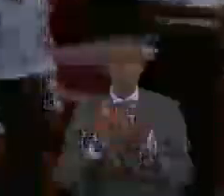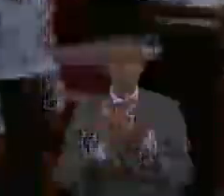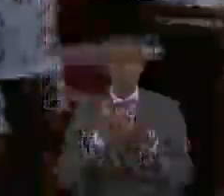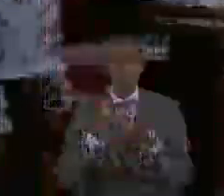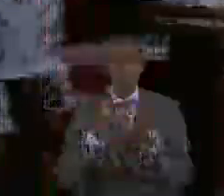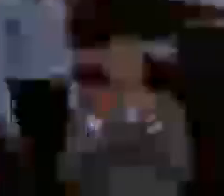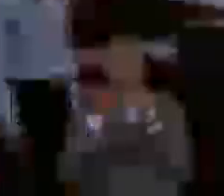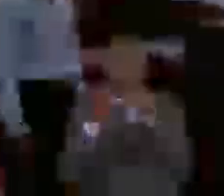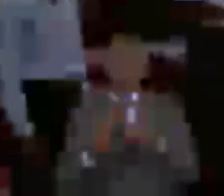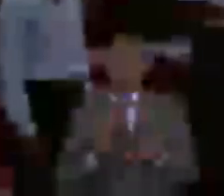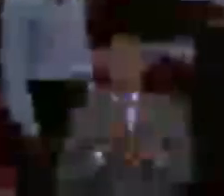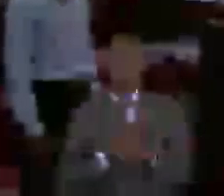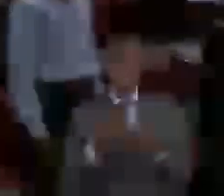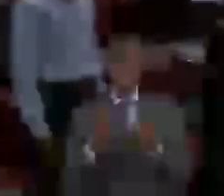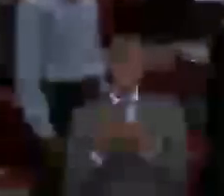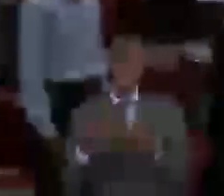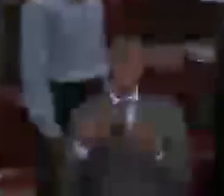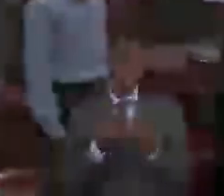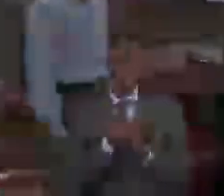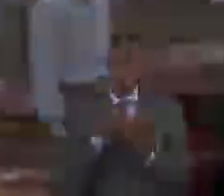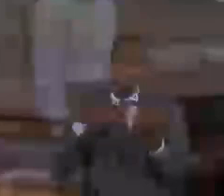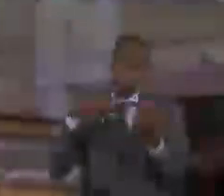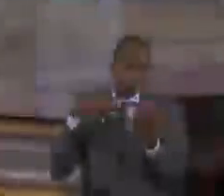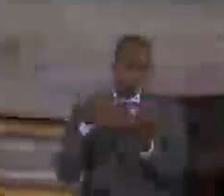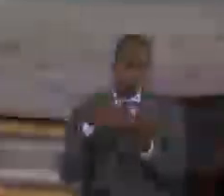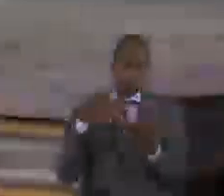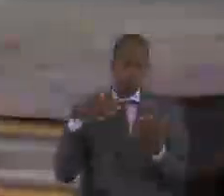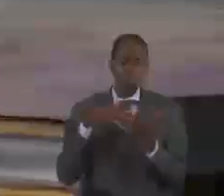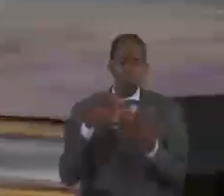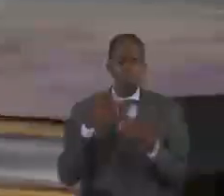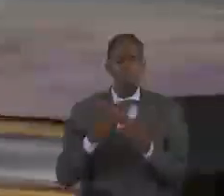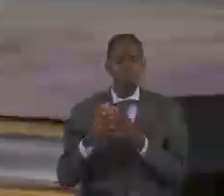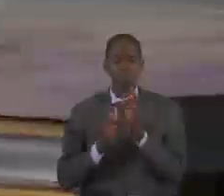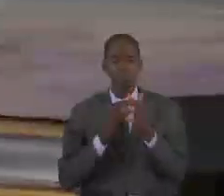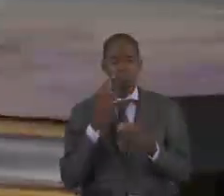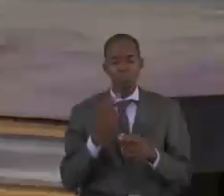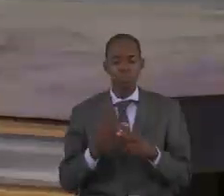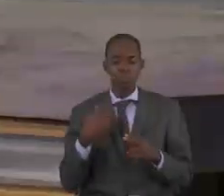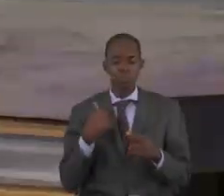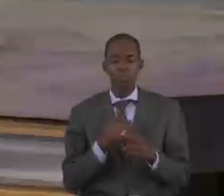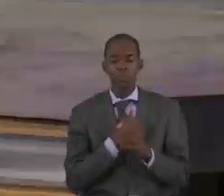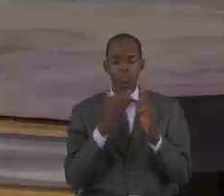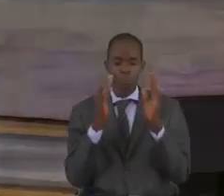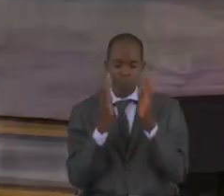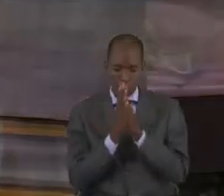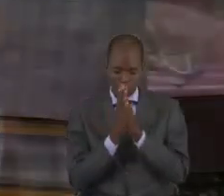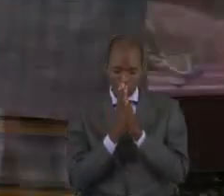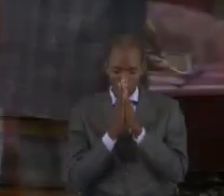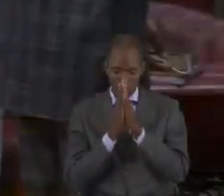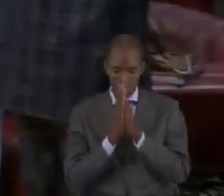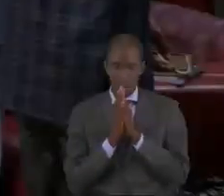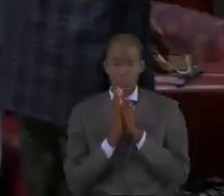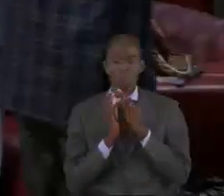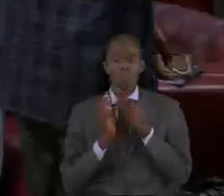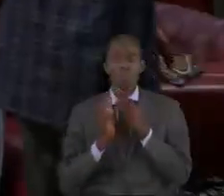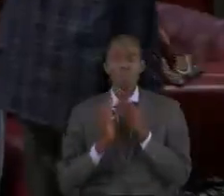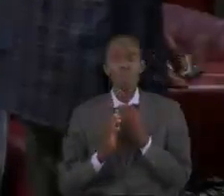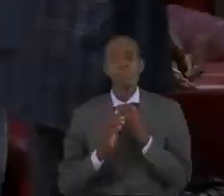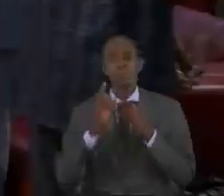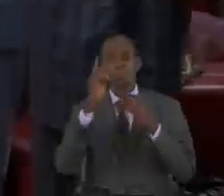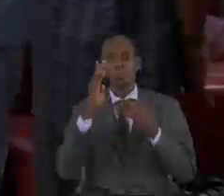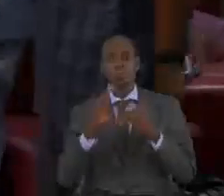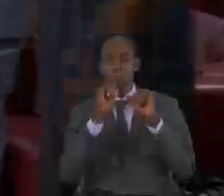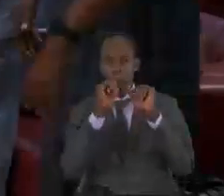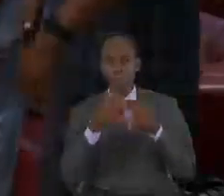us as we study. In Jesus' name we pray. God bless you. You